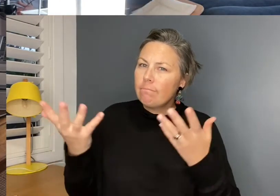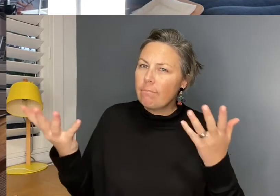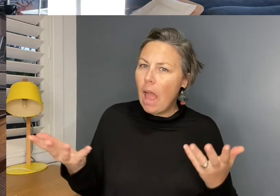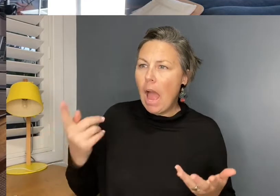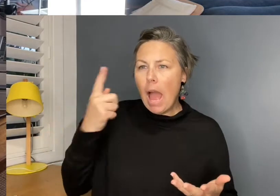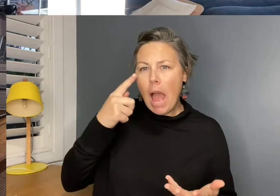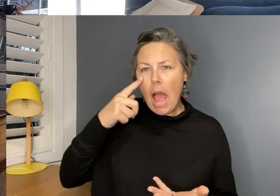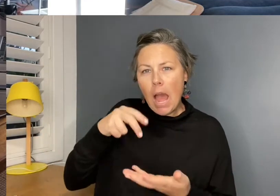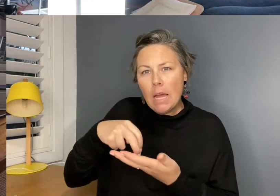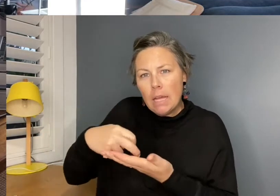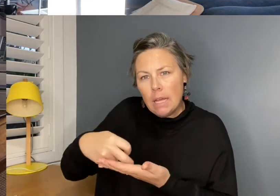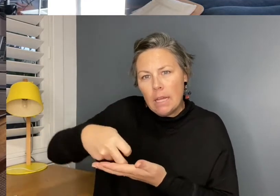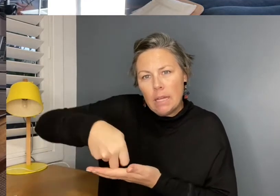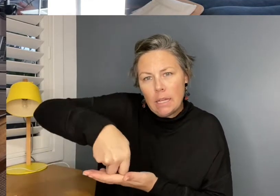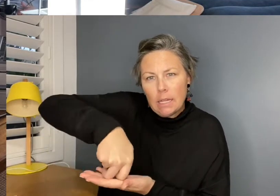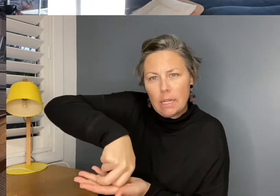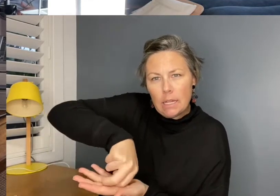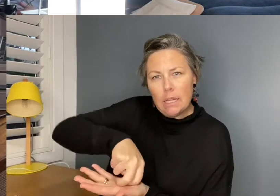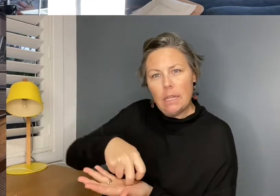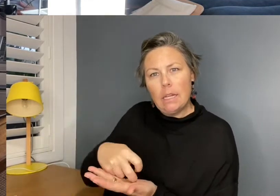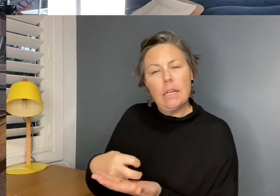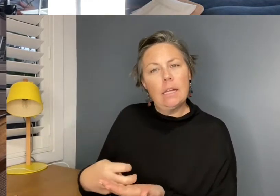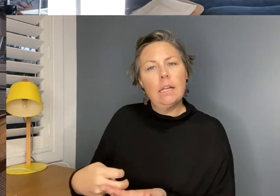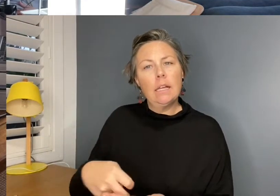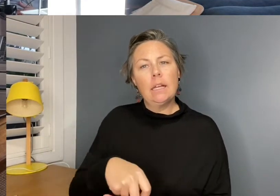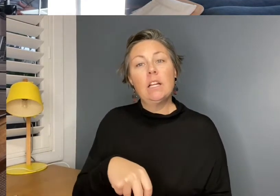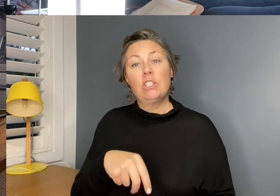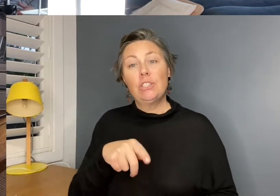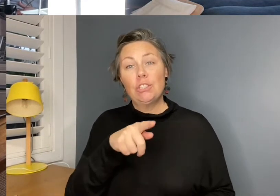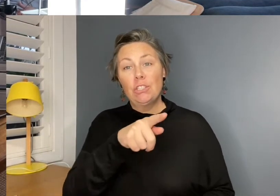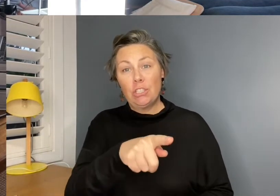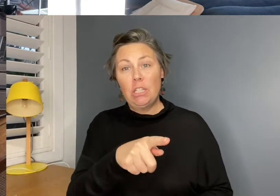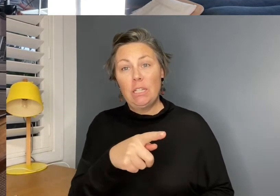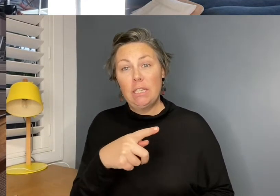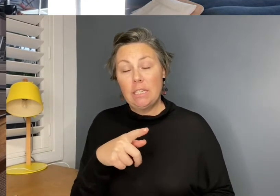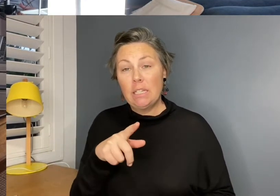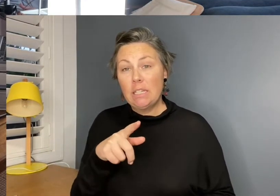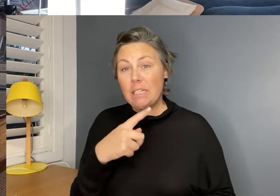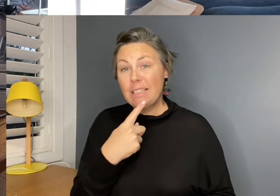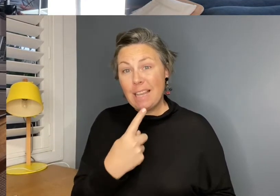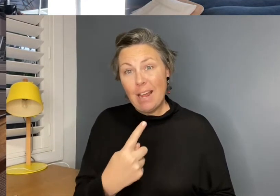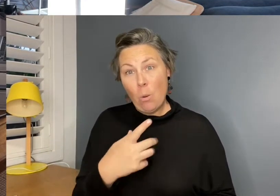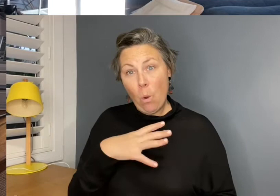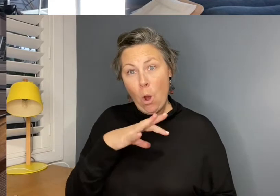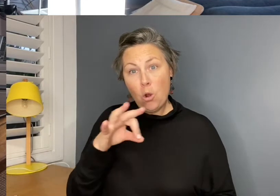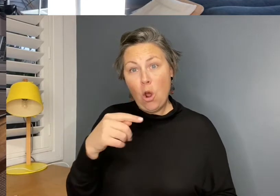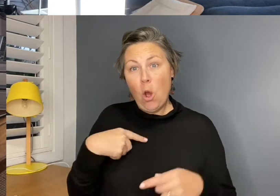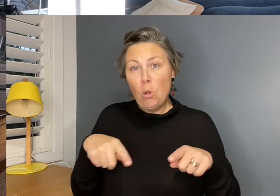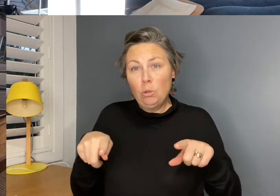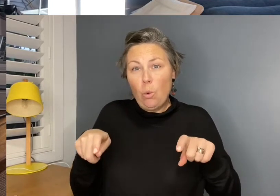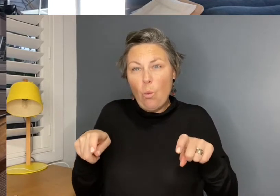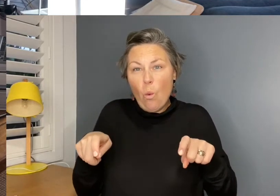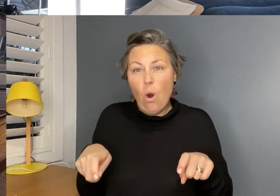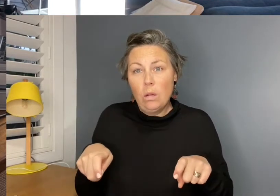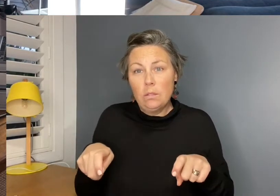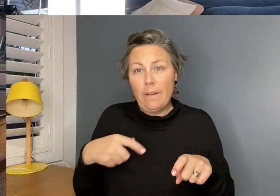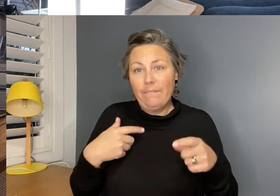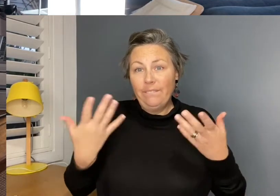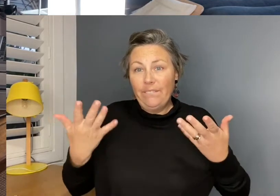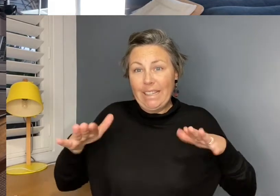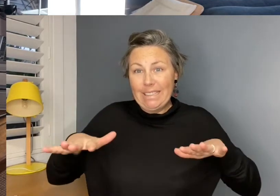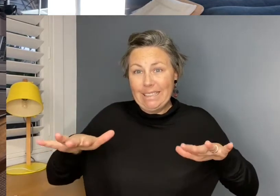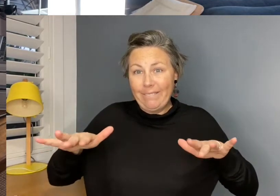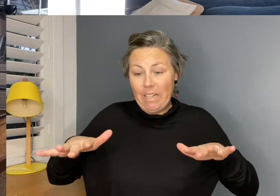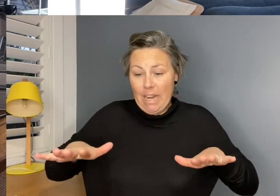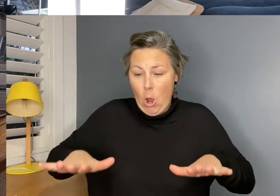encouraging of trying different positions. At one stage, she had suggested to sort of squat down like on my feet,